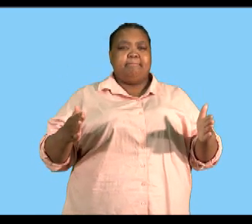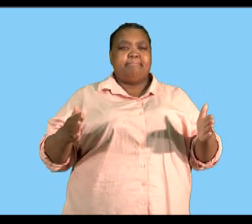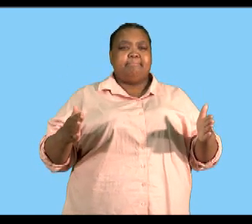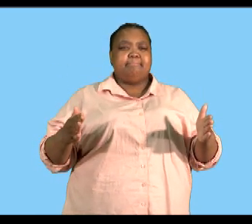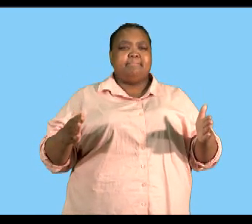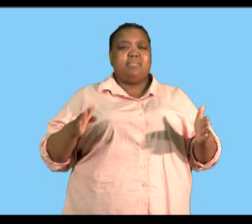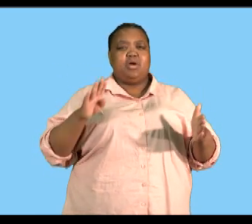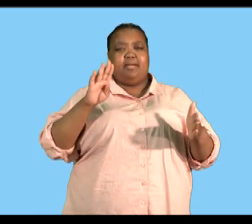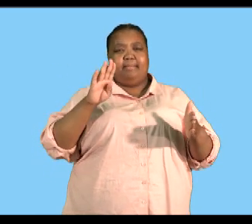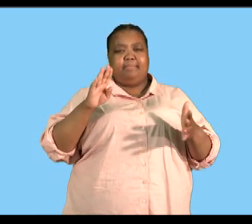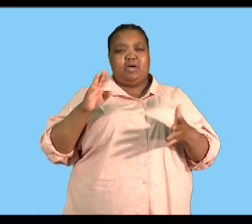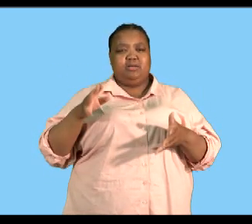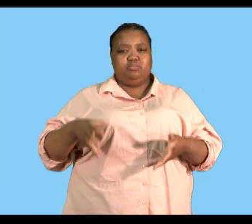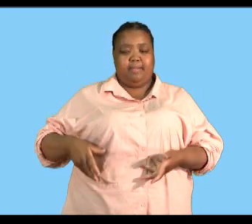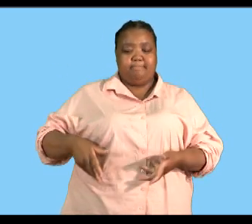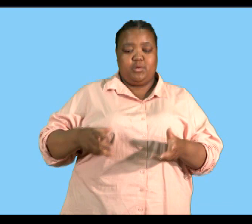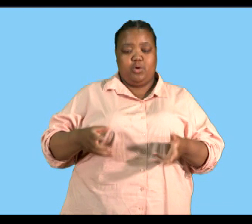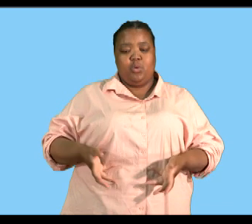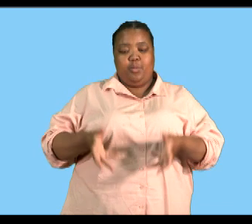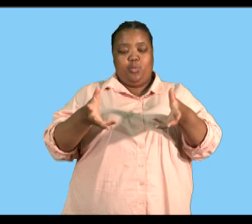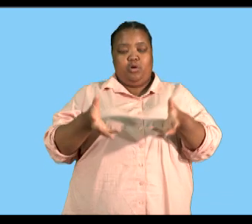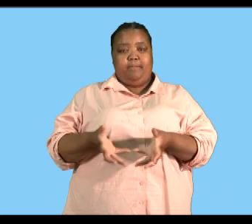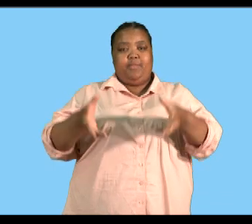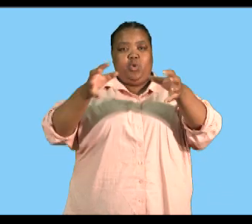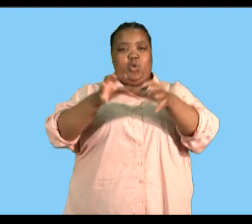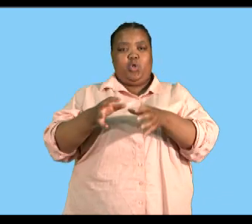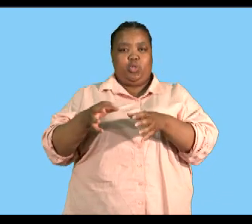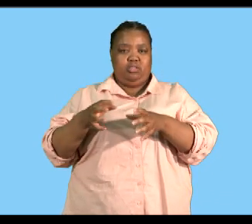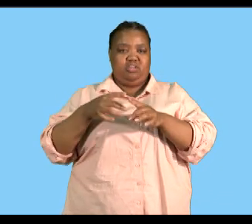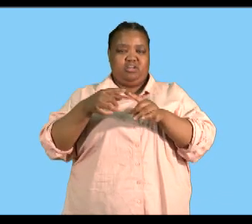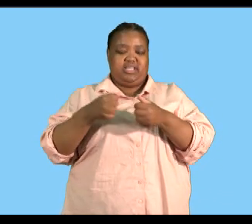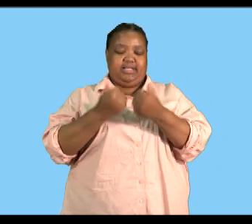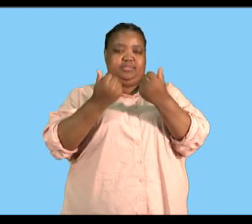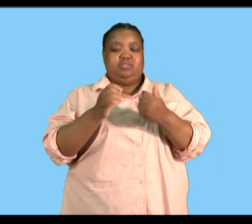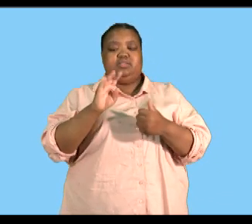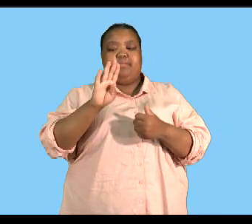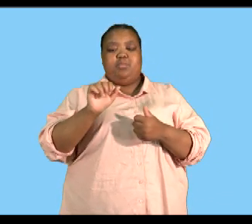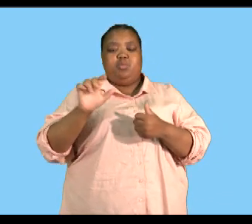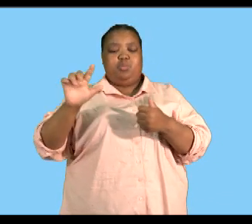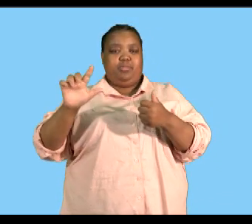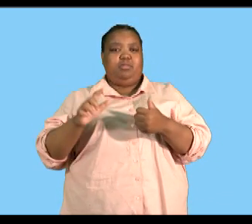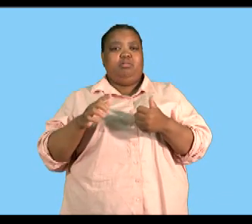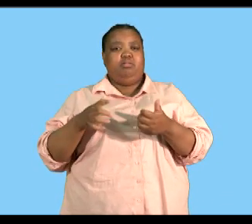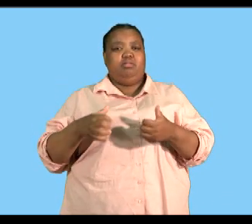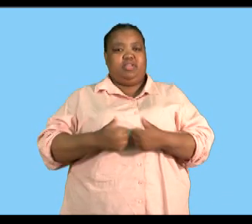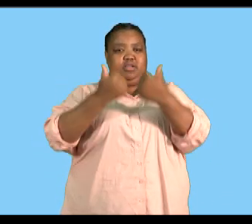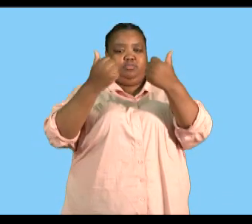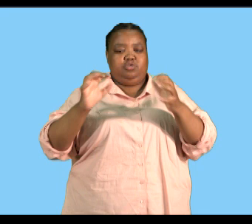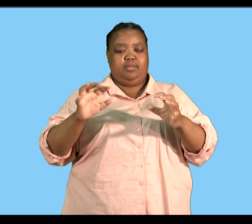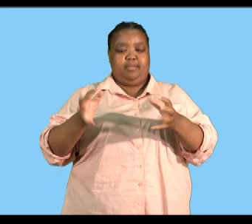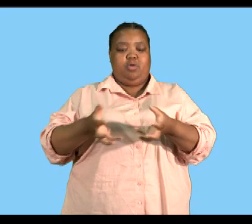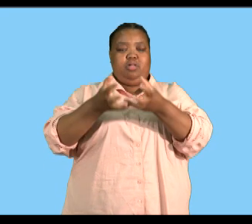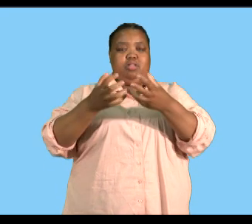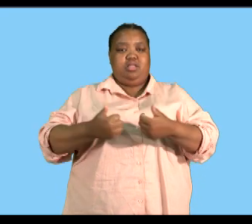the other side we have girls. Calculate how many girls preferred ball games. So now we are